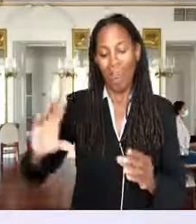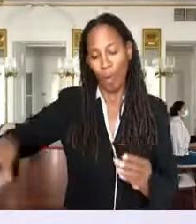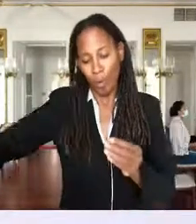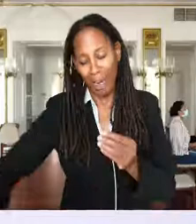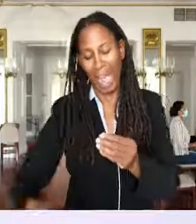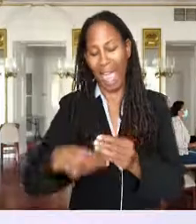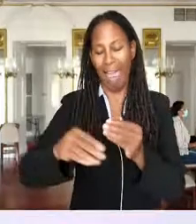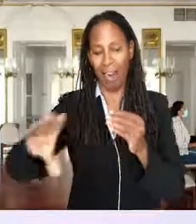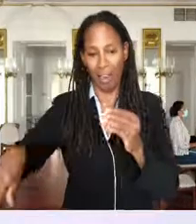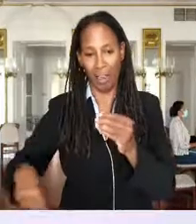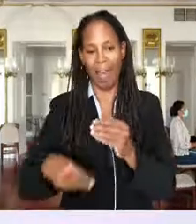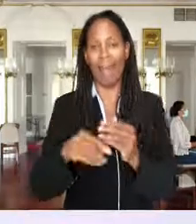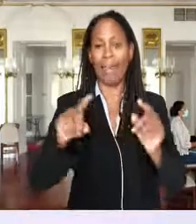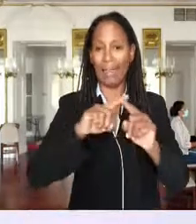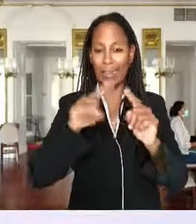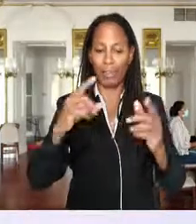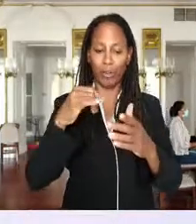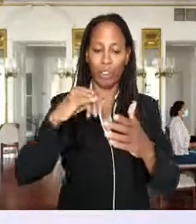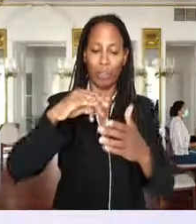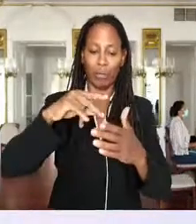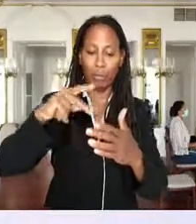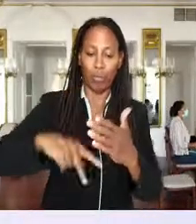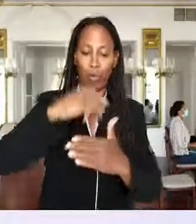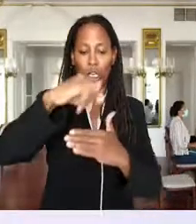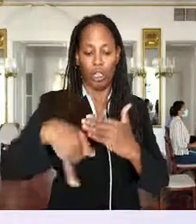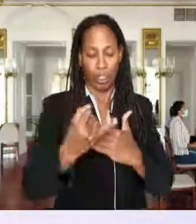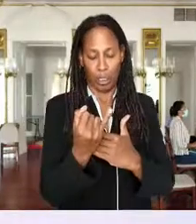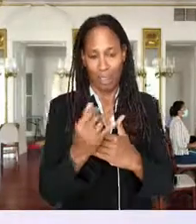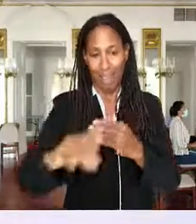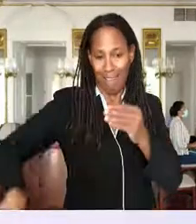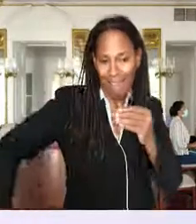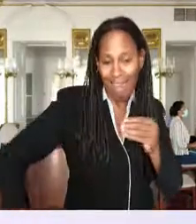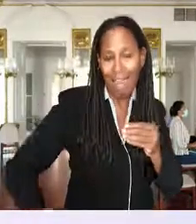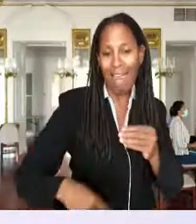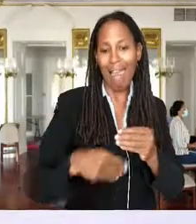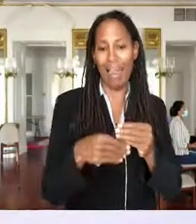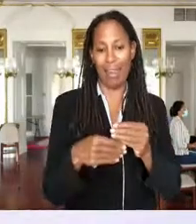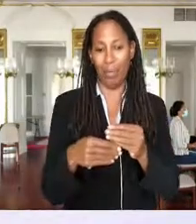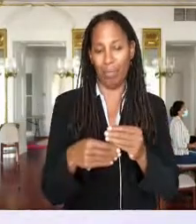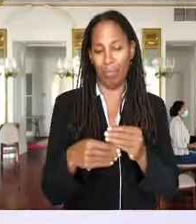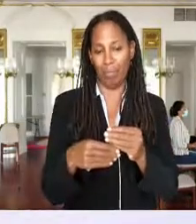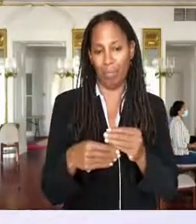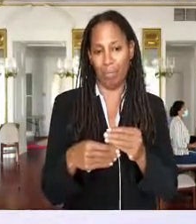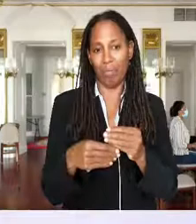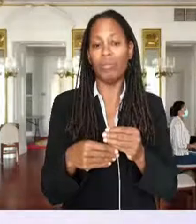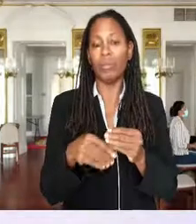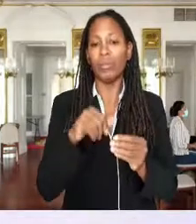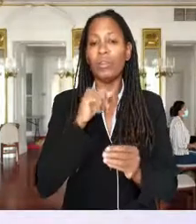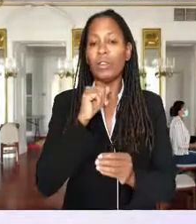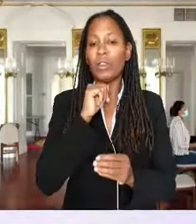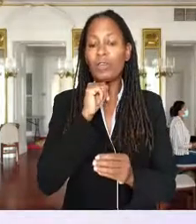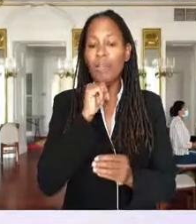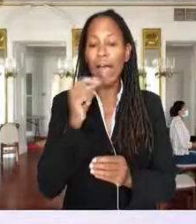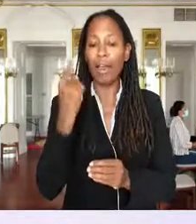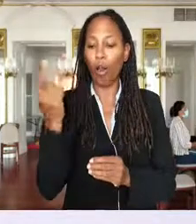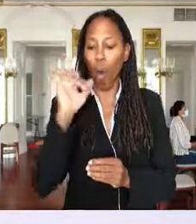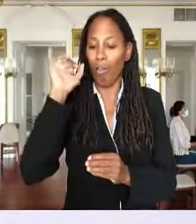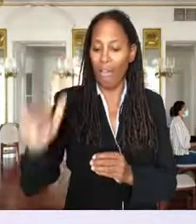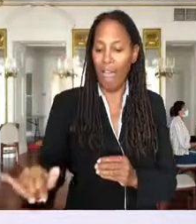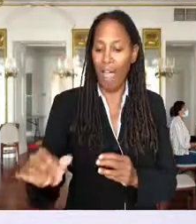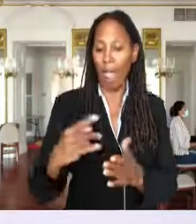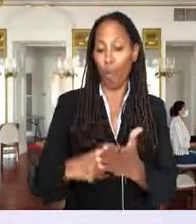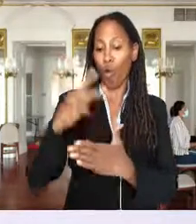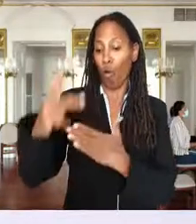to. Not instead of fixing our schools, but in addition to. Not instead of doing the hospitals, but in addition to. And not instead of